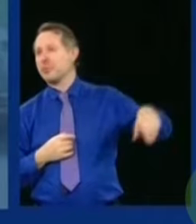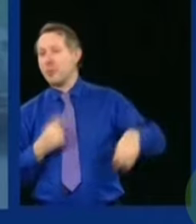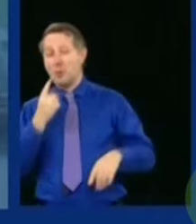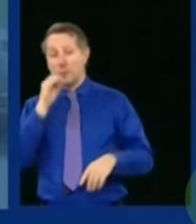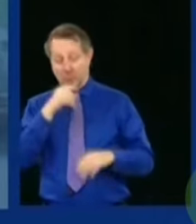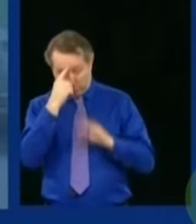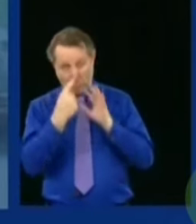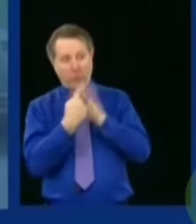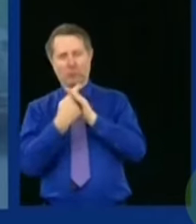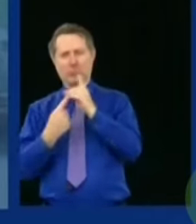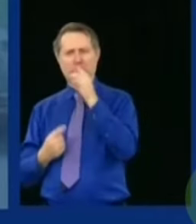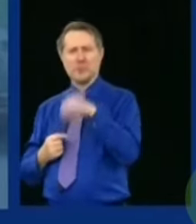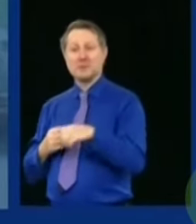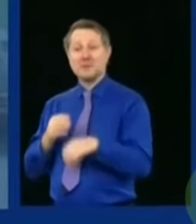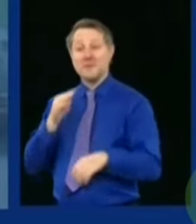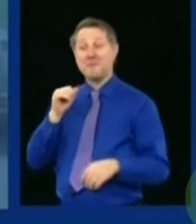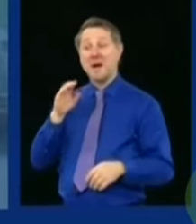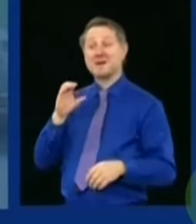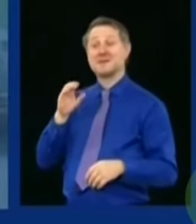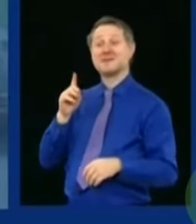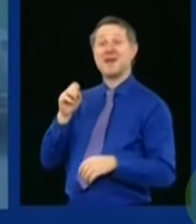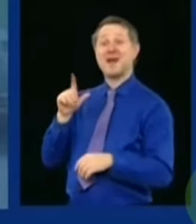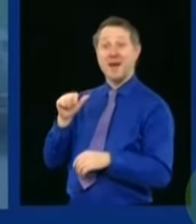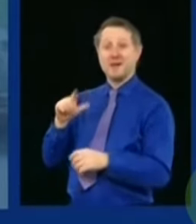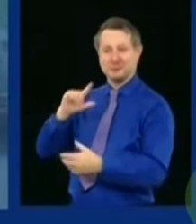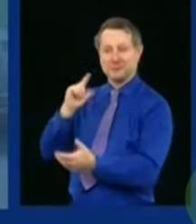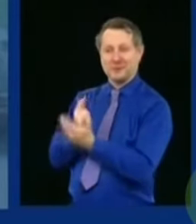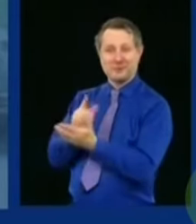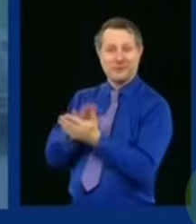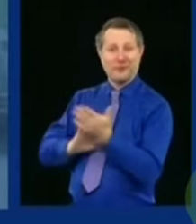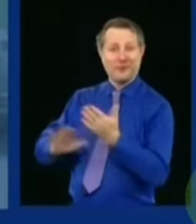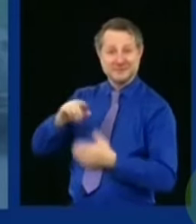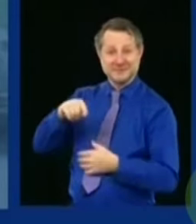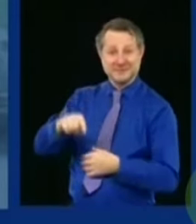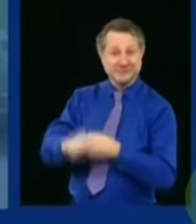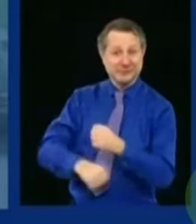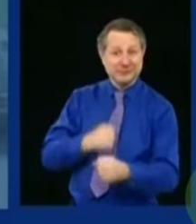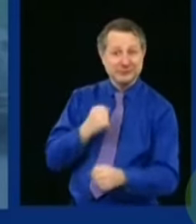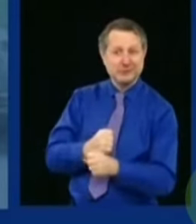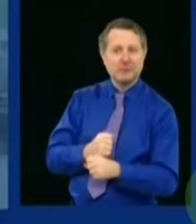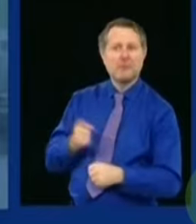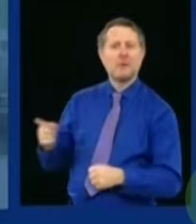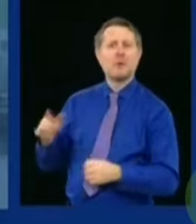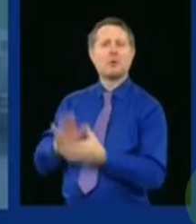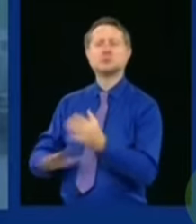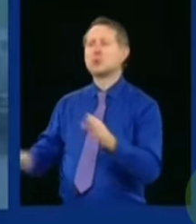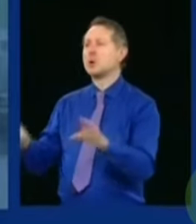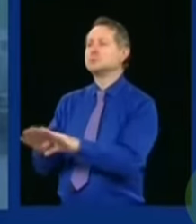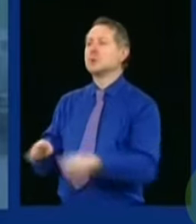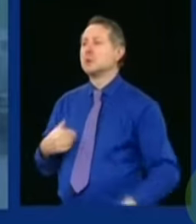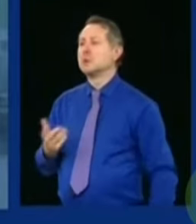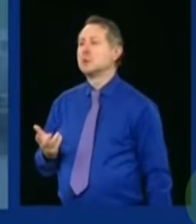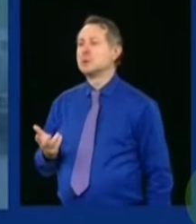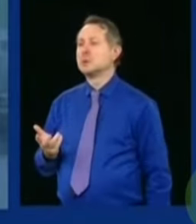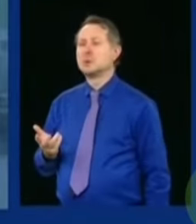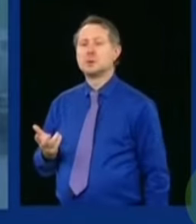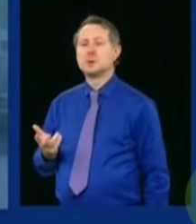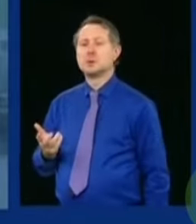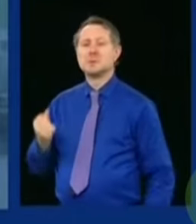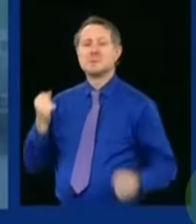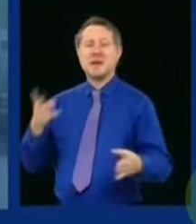Michaela's graduating from college this year. They closed the college. She said, you know, a lot of people are having parties and they're having